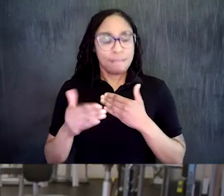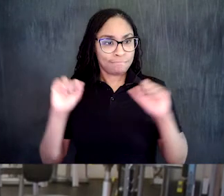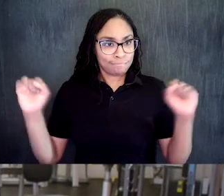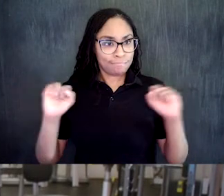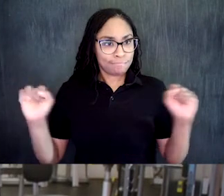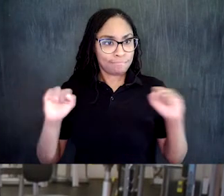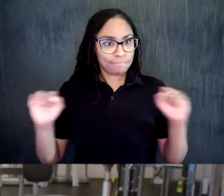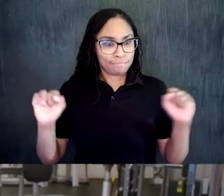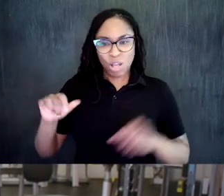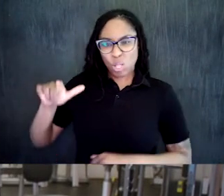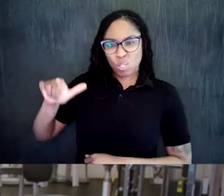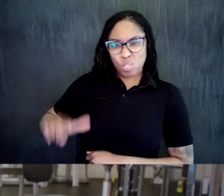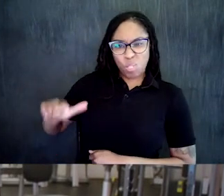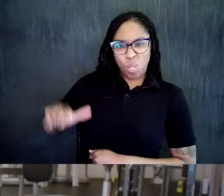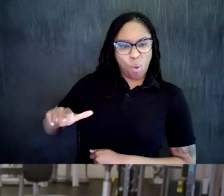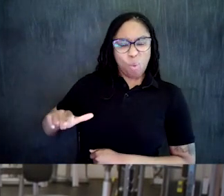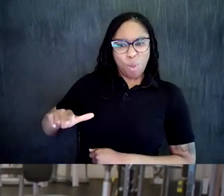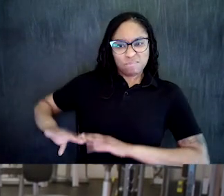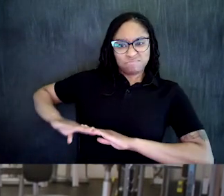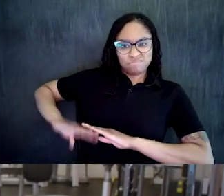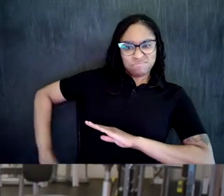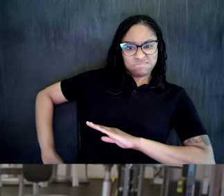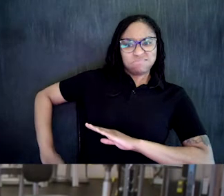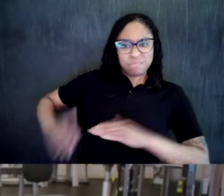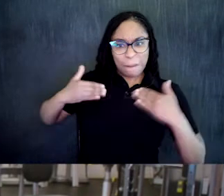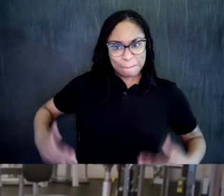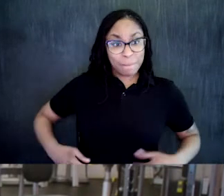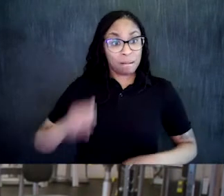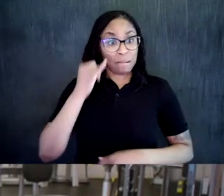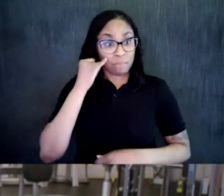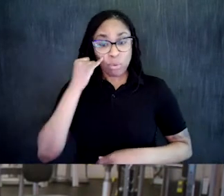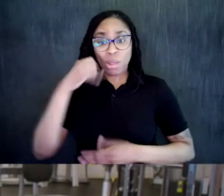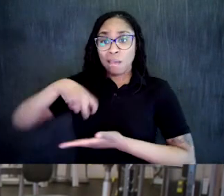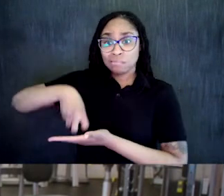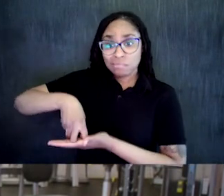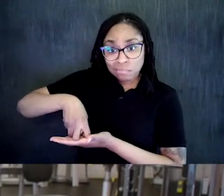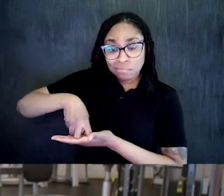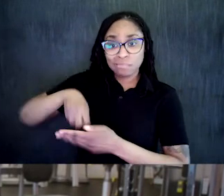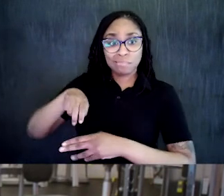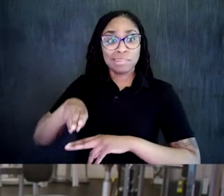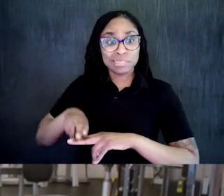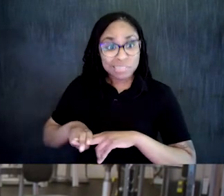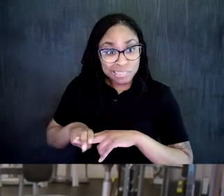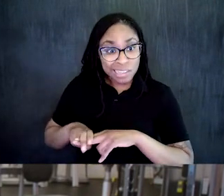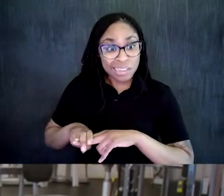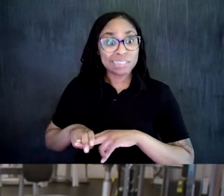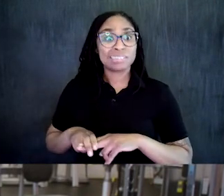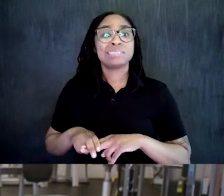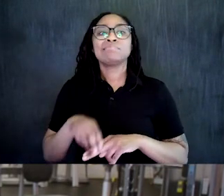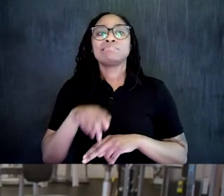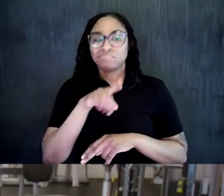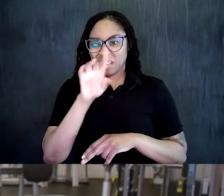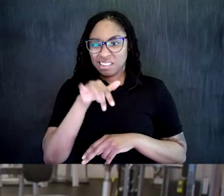All right, so we'll start in front, nice straight arm, we're gonna swing it out. All right, remember to breathe throughout. All right, communicate. If you feel like